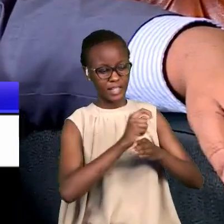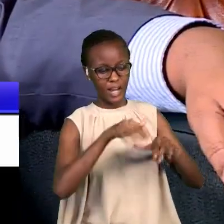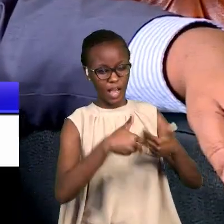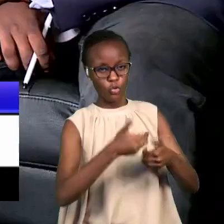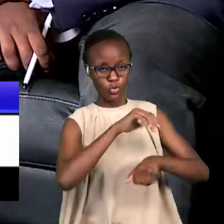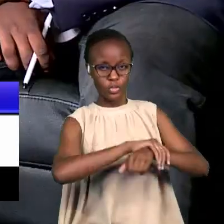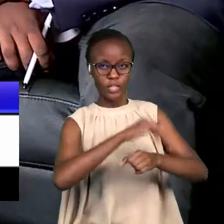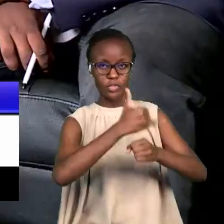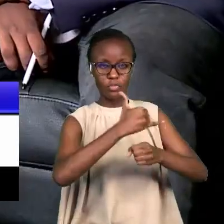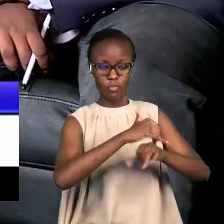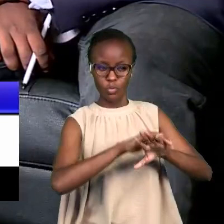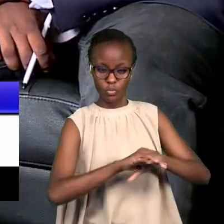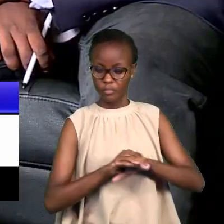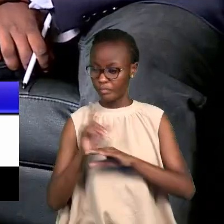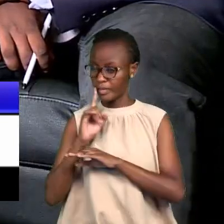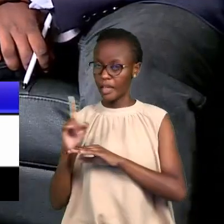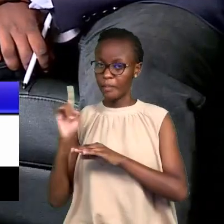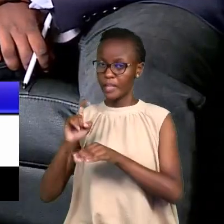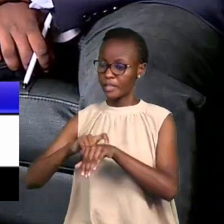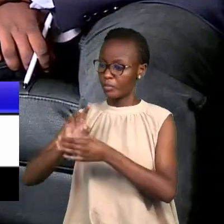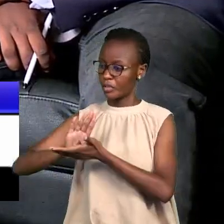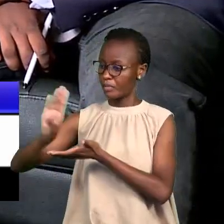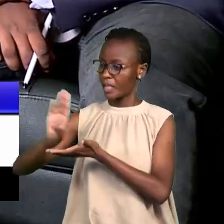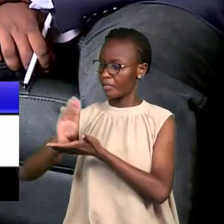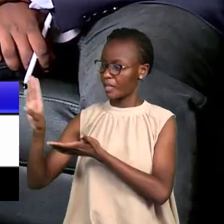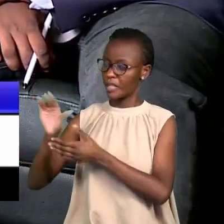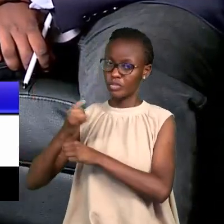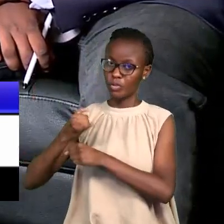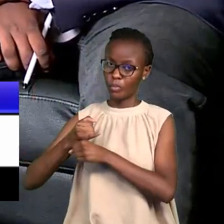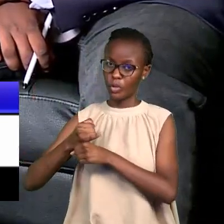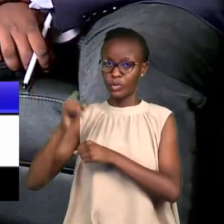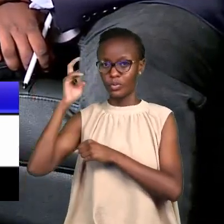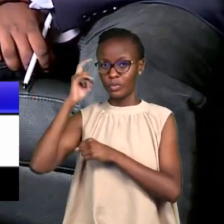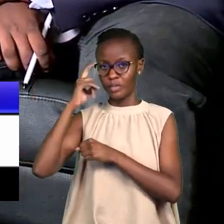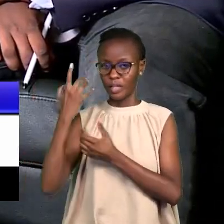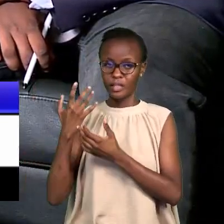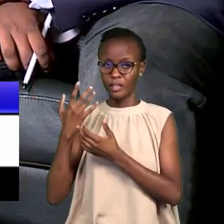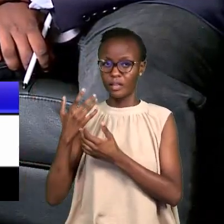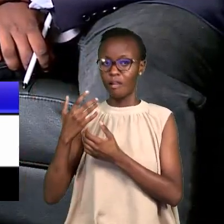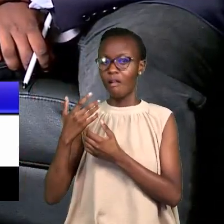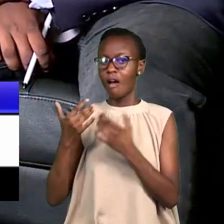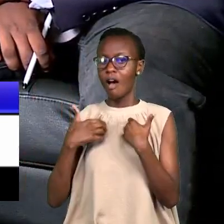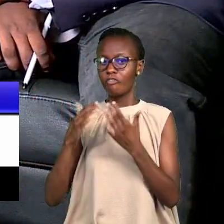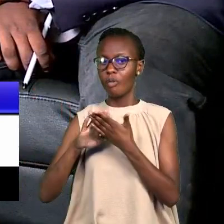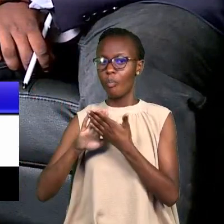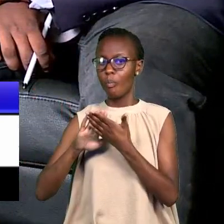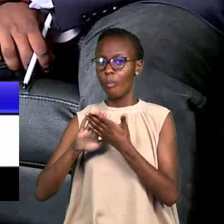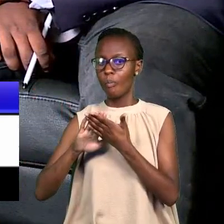the placement. In this placement journey, do you consider some courses more marketable than